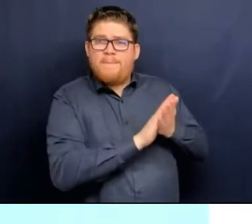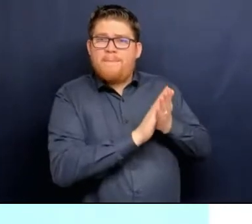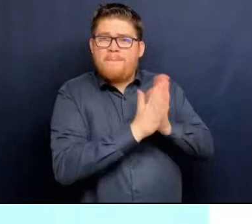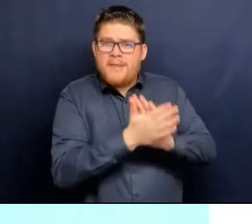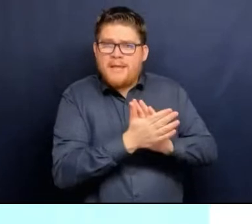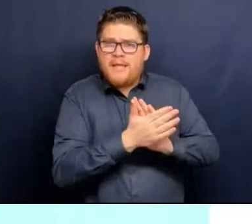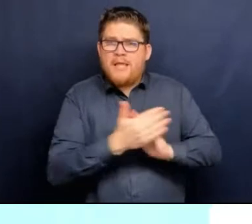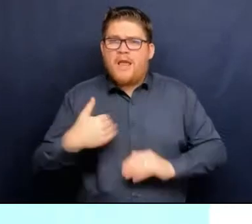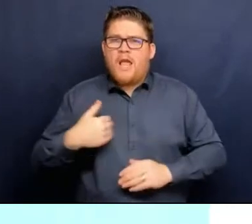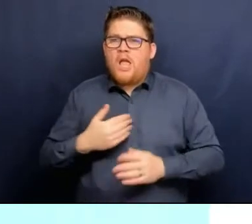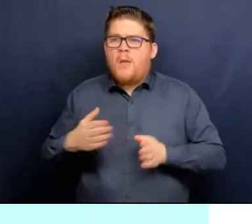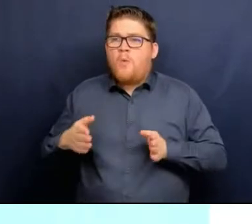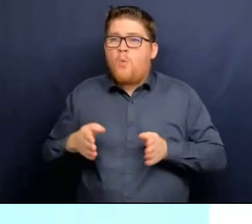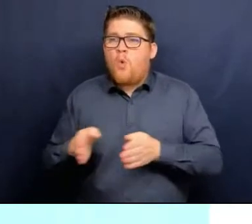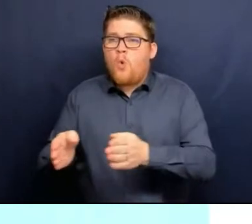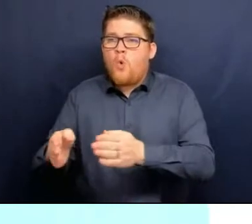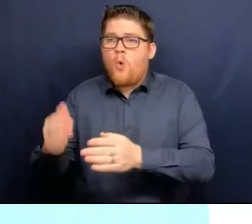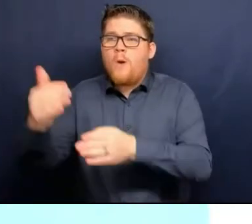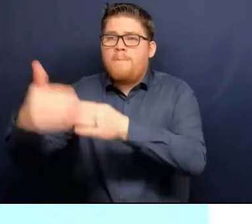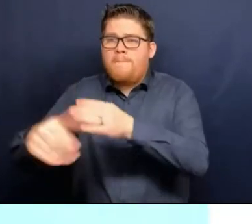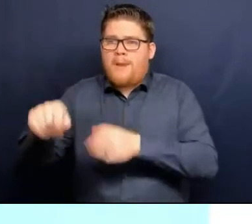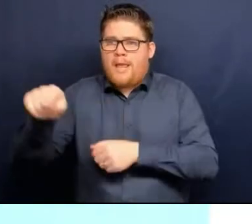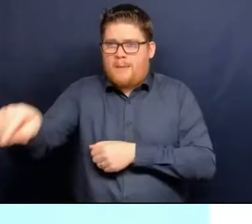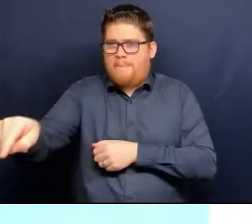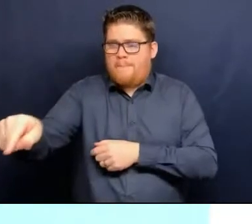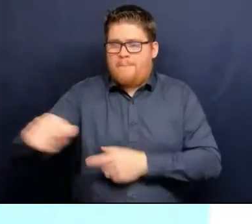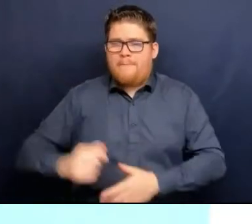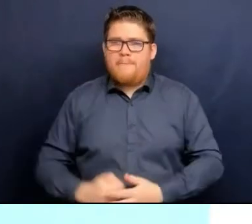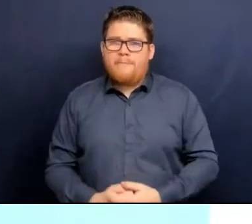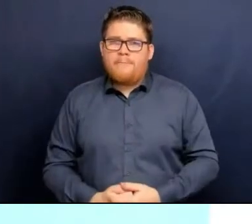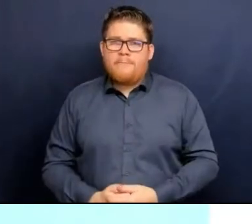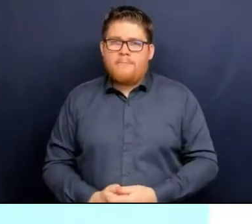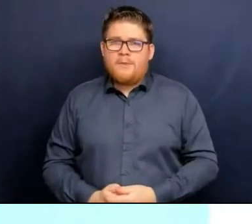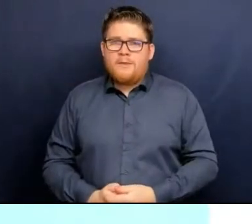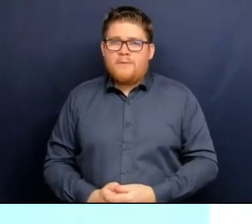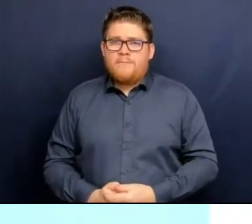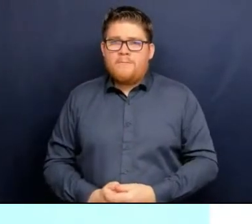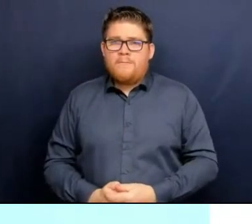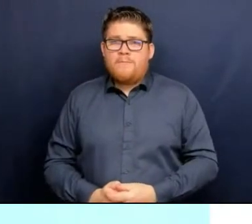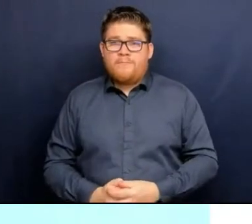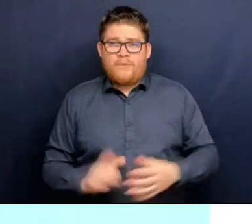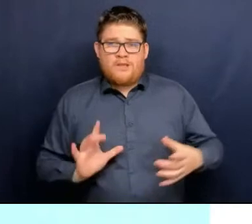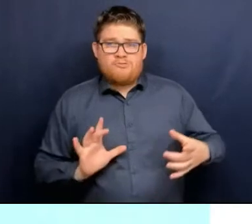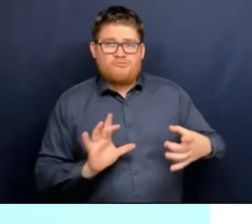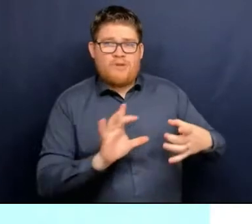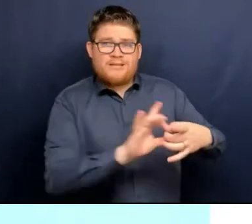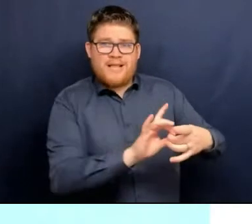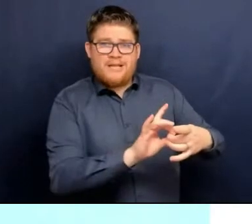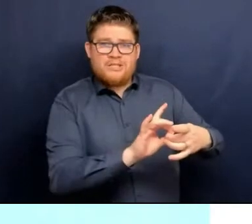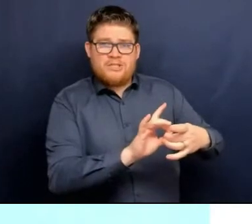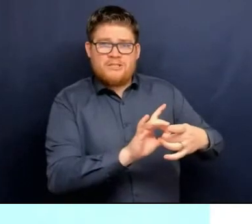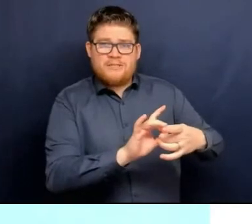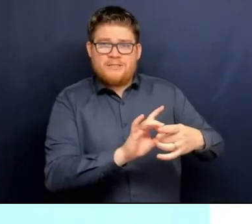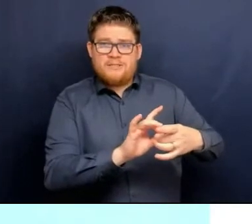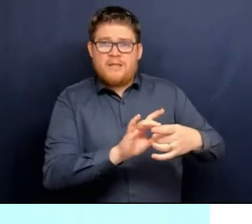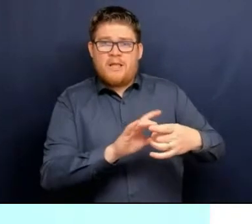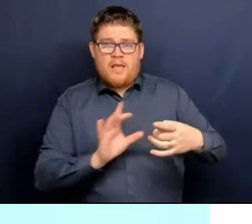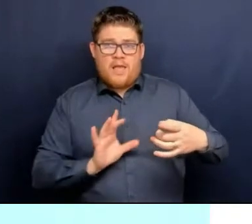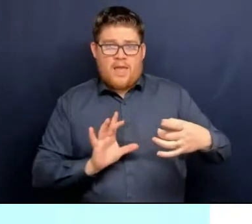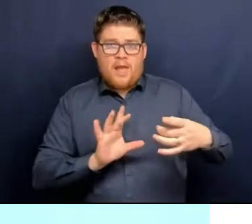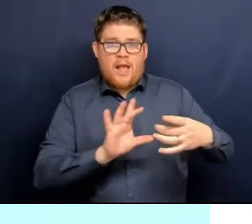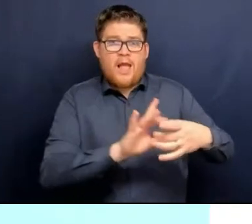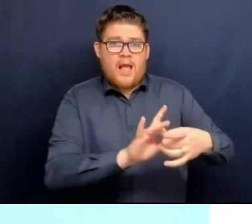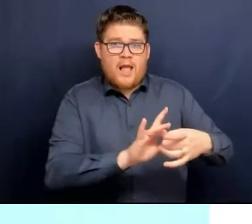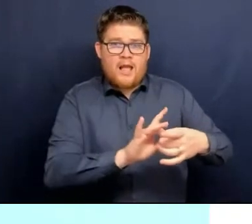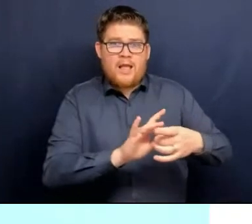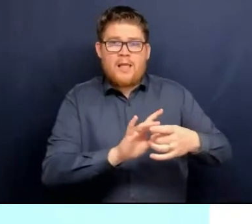have been a struggle, and reconciliation is a process that takes us all out of our comfort zone. And if you don't feel